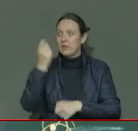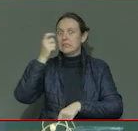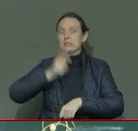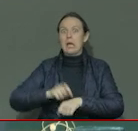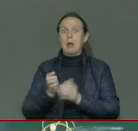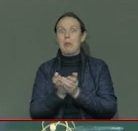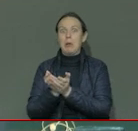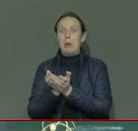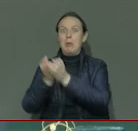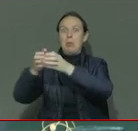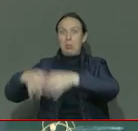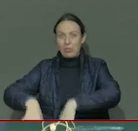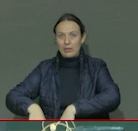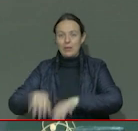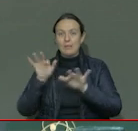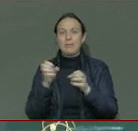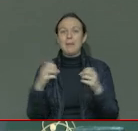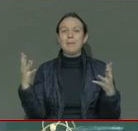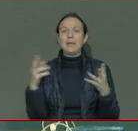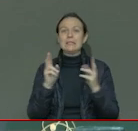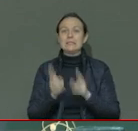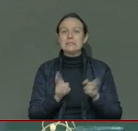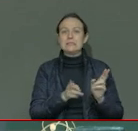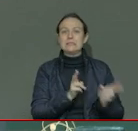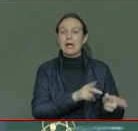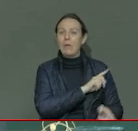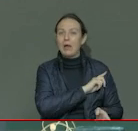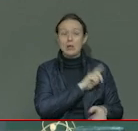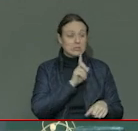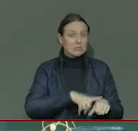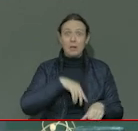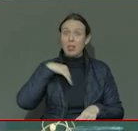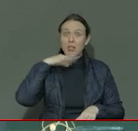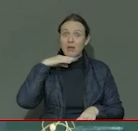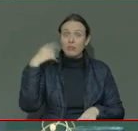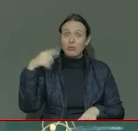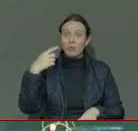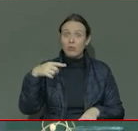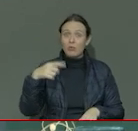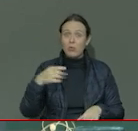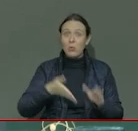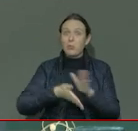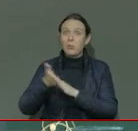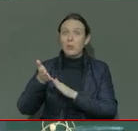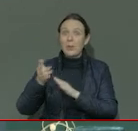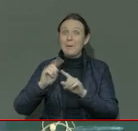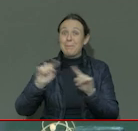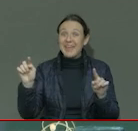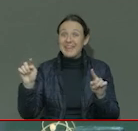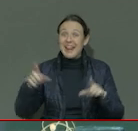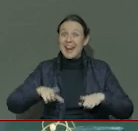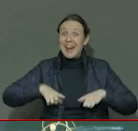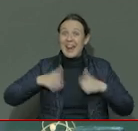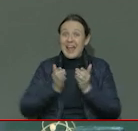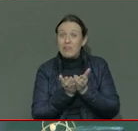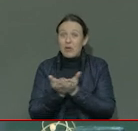sank. But why did so many people die? Because they had more than enough time to get out of the ship. Because there were not enough